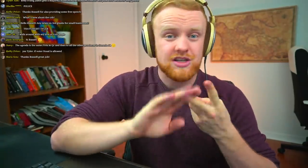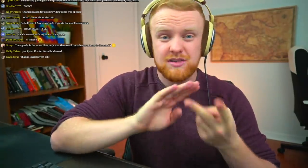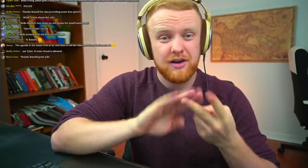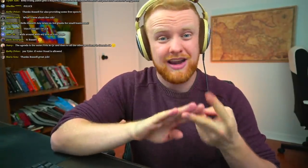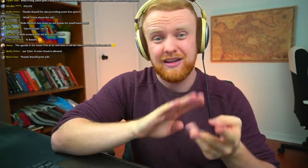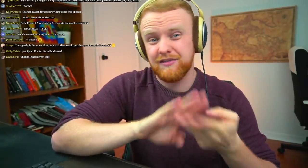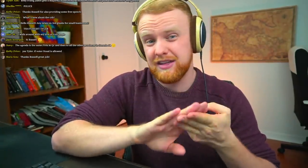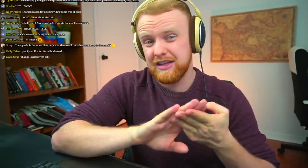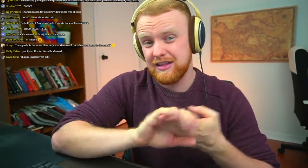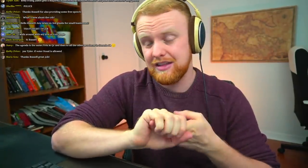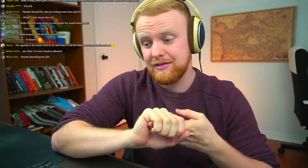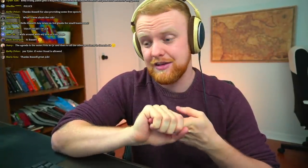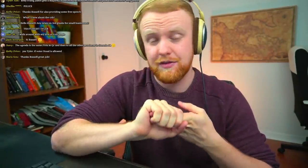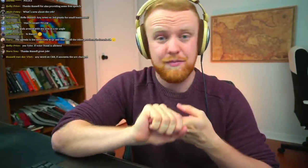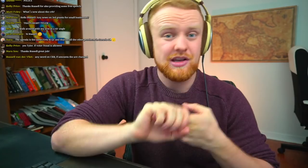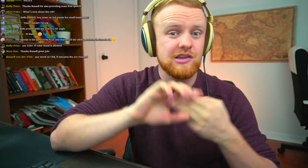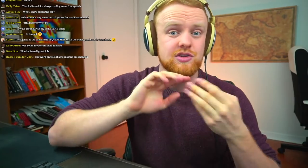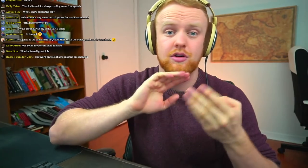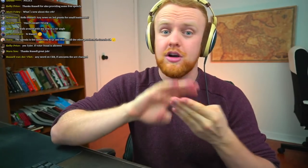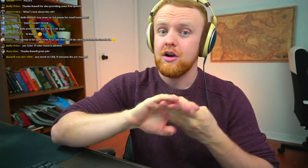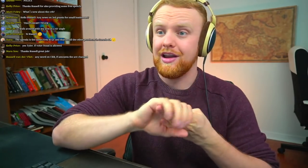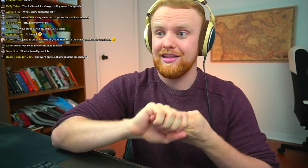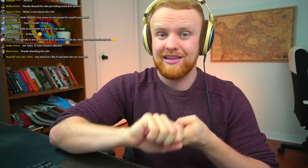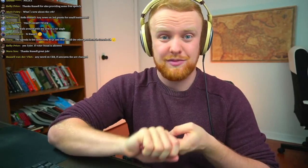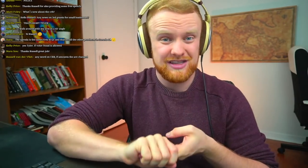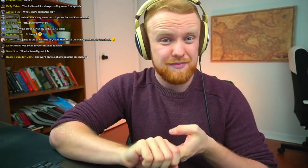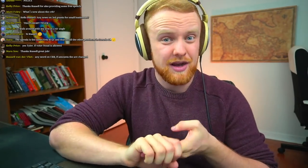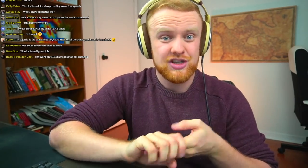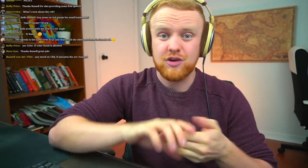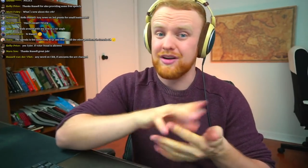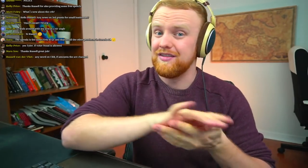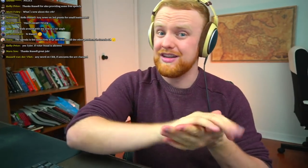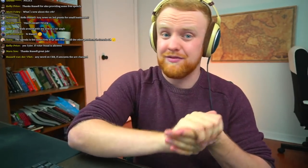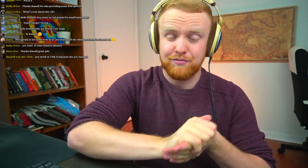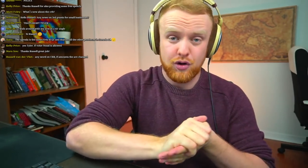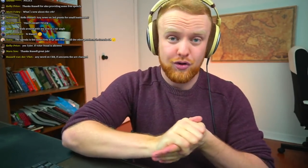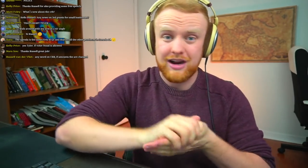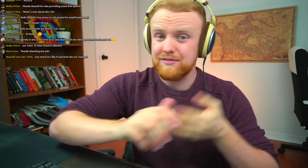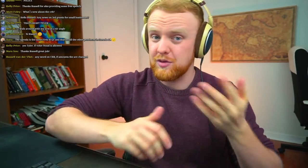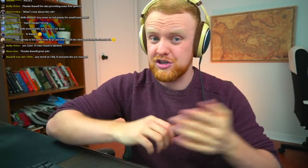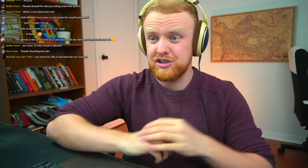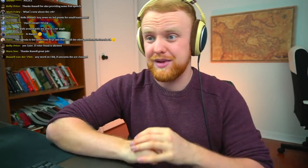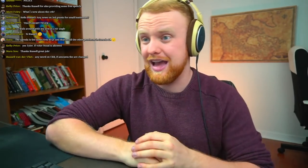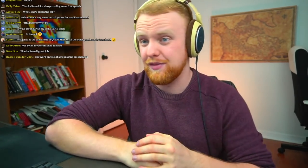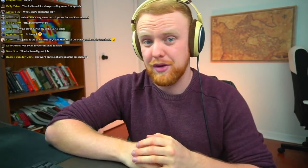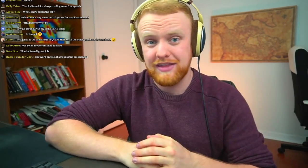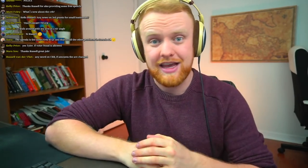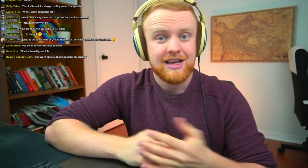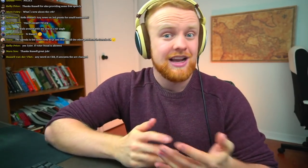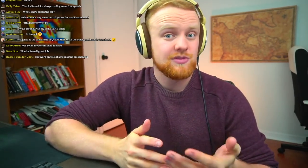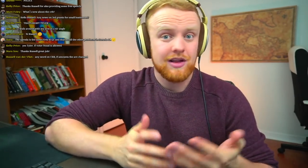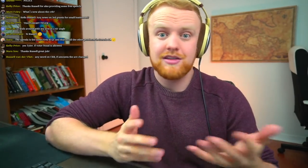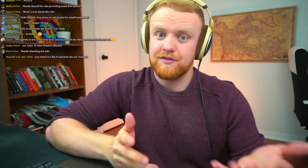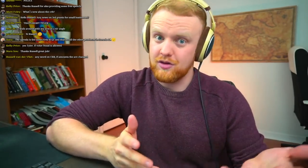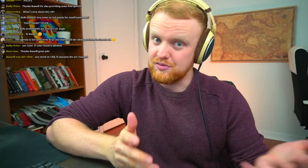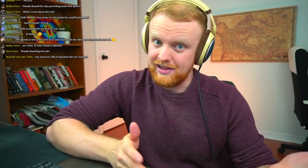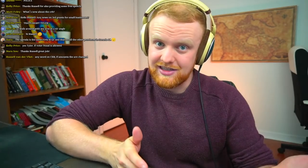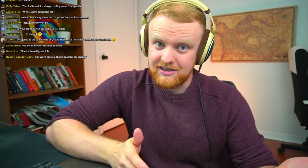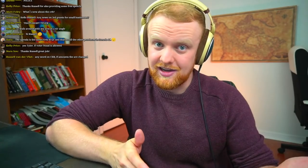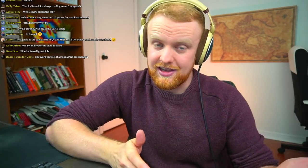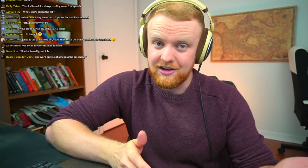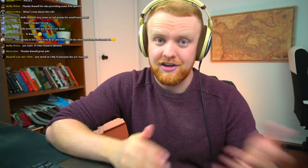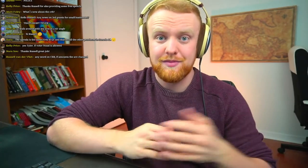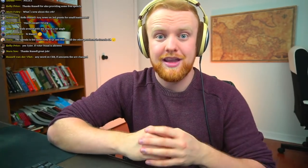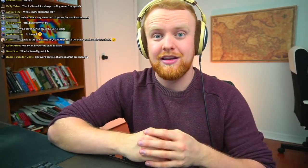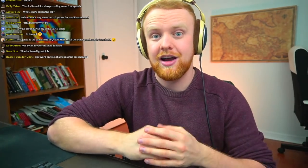Any questions about any of the different bills or anything that was in the budget or any of the different programs? Questions you might have about that? As well as, of course, we like